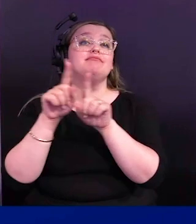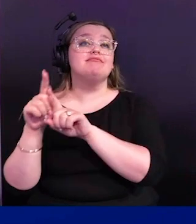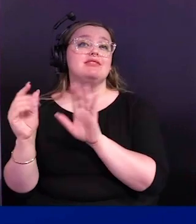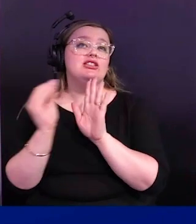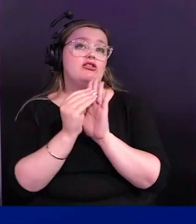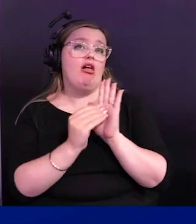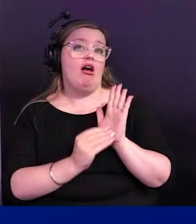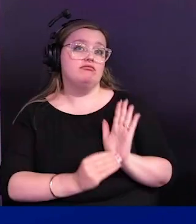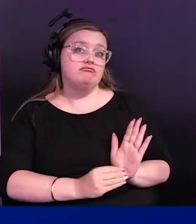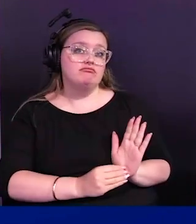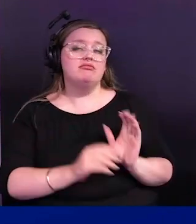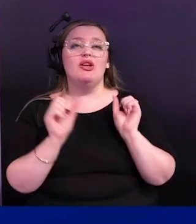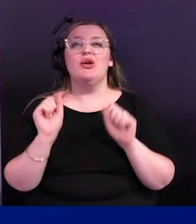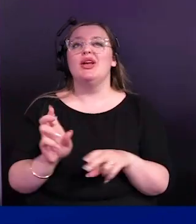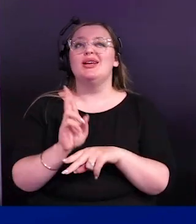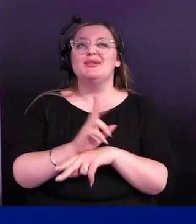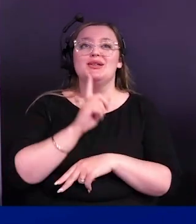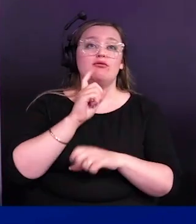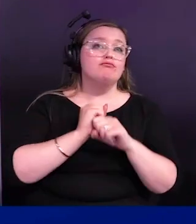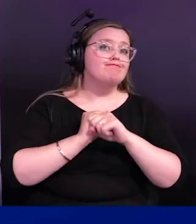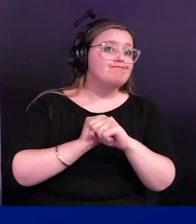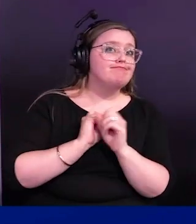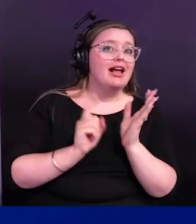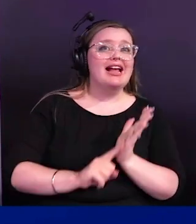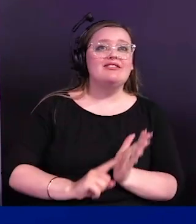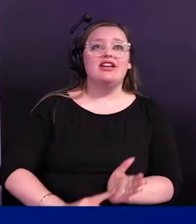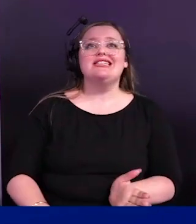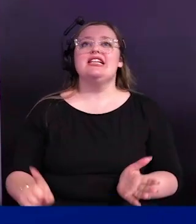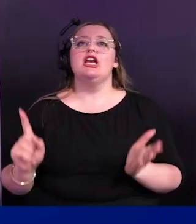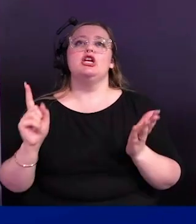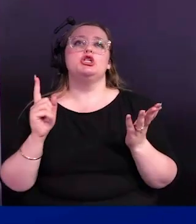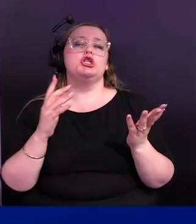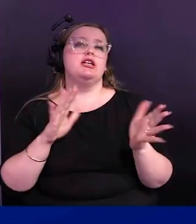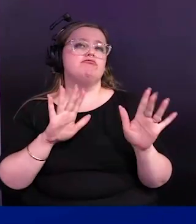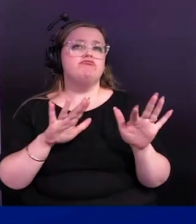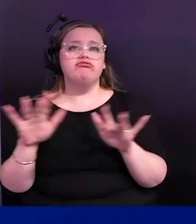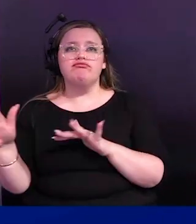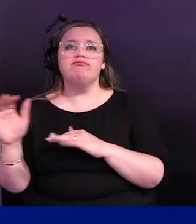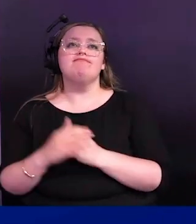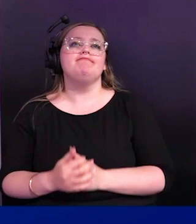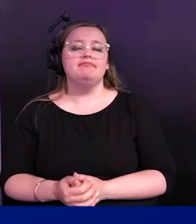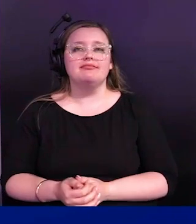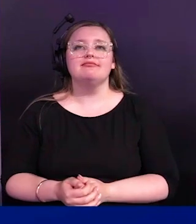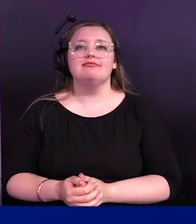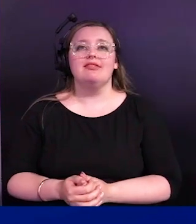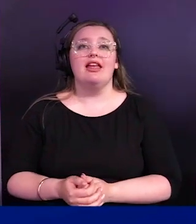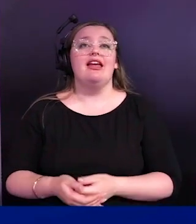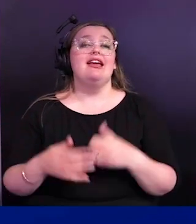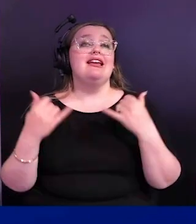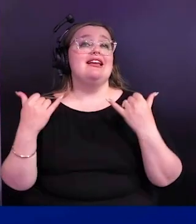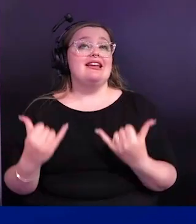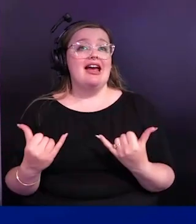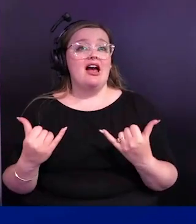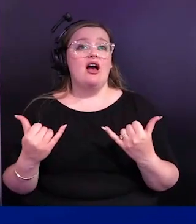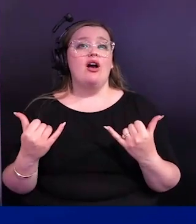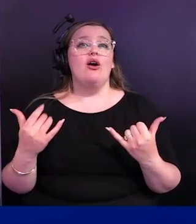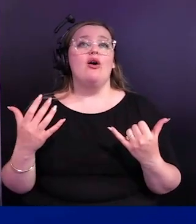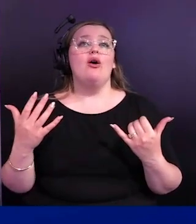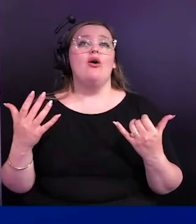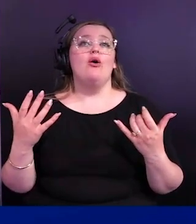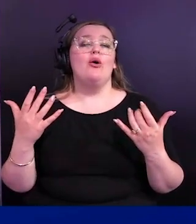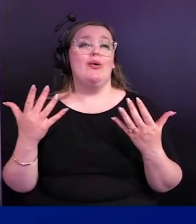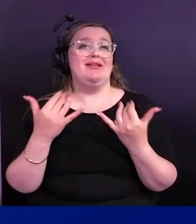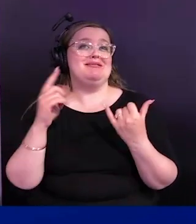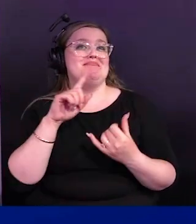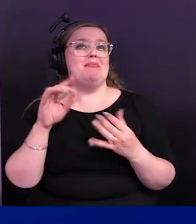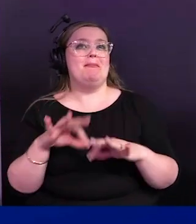cases such as auditing, security investigations, and operational troubleshooting. Now comes the important